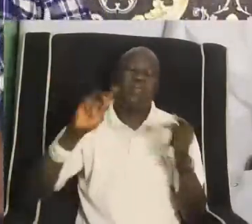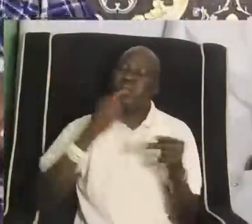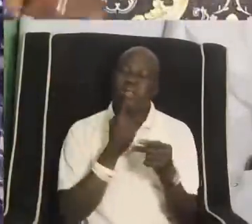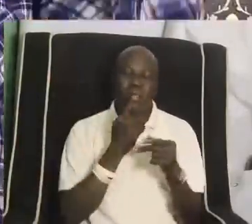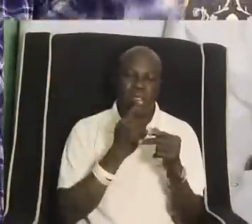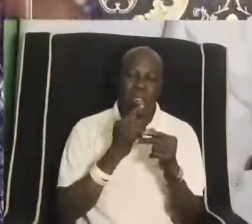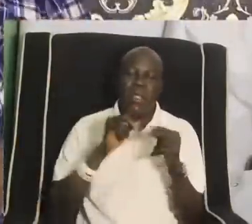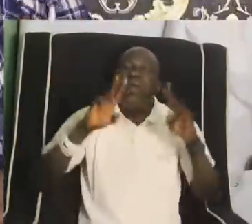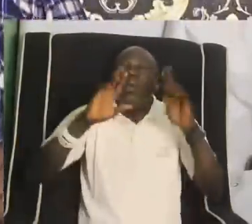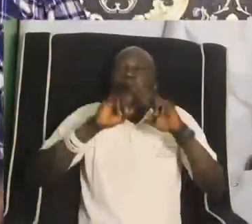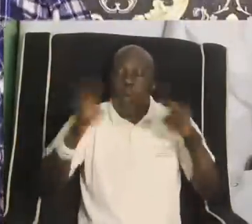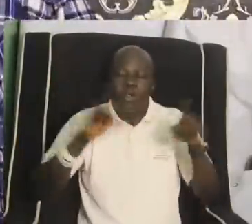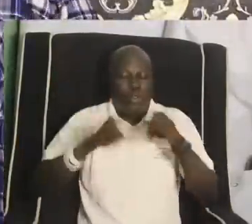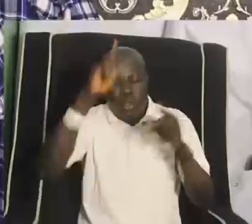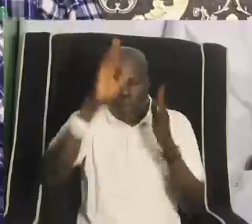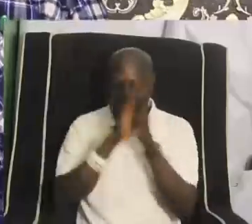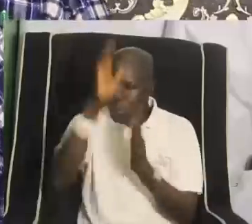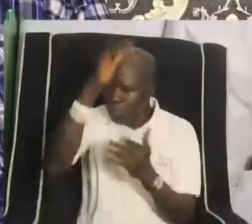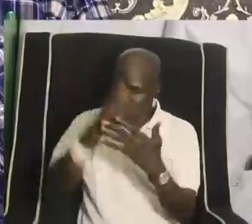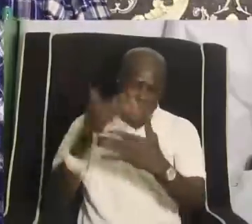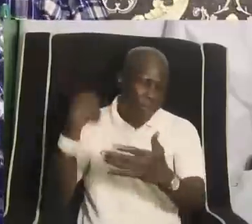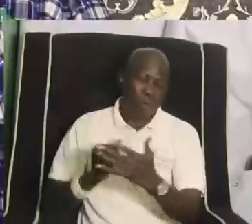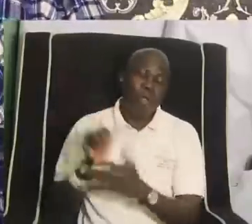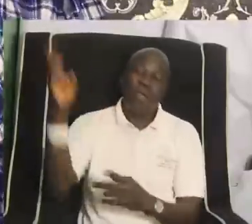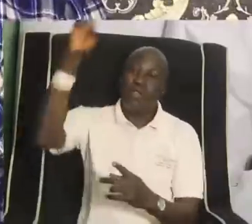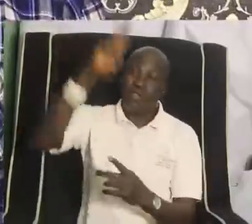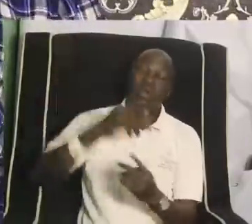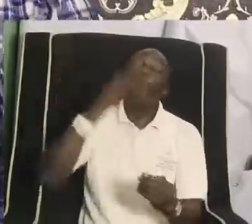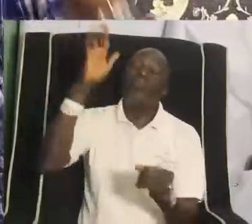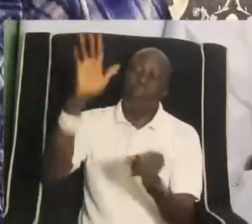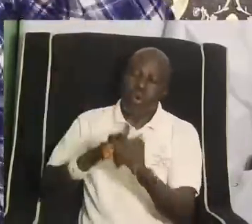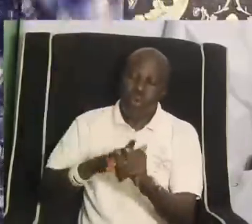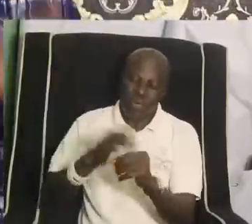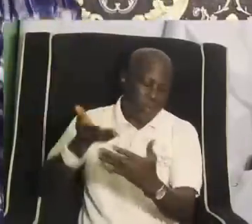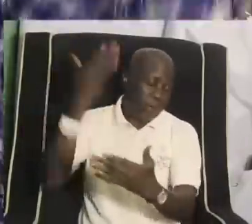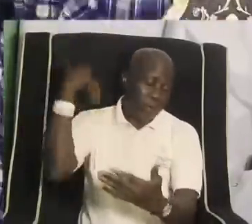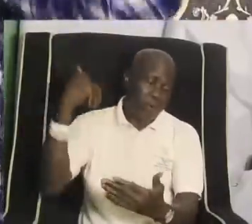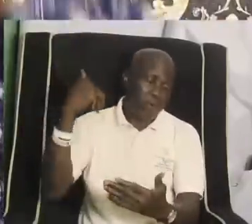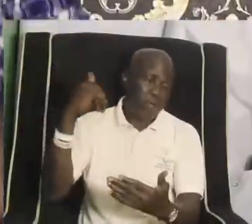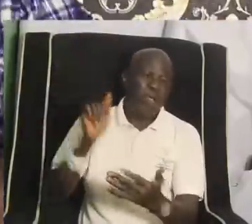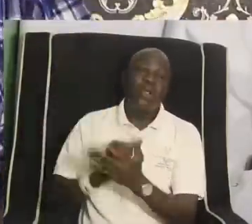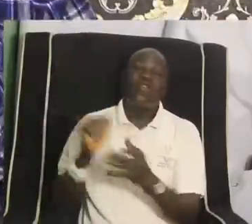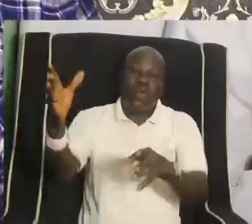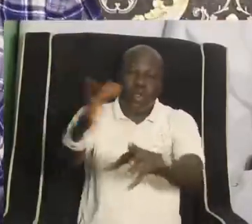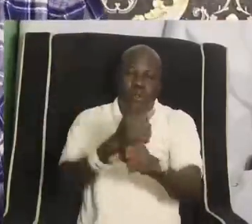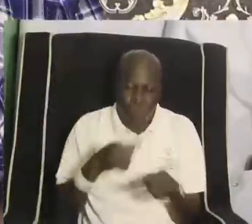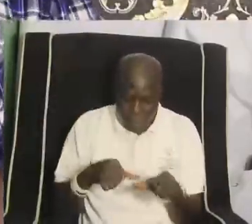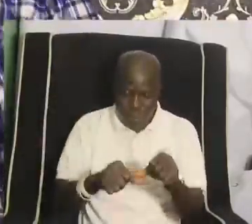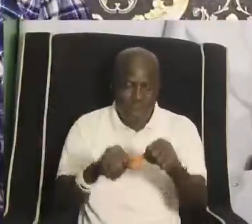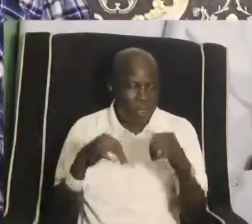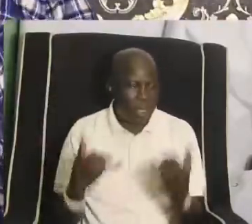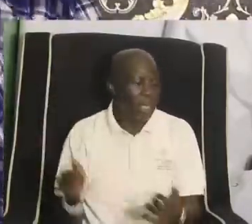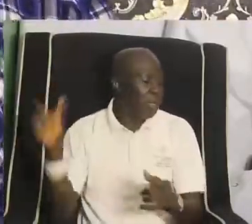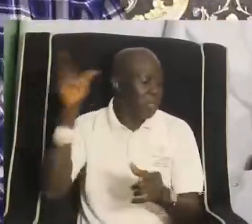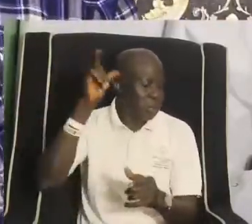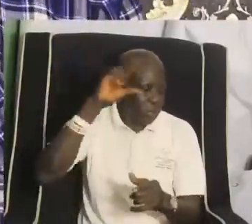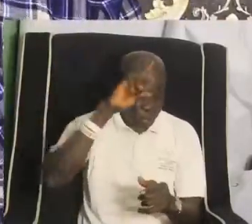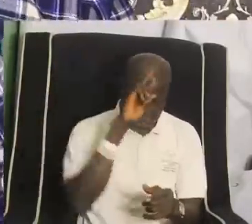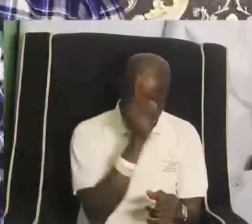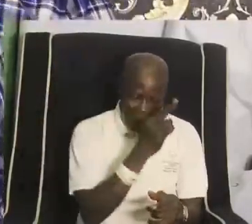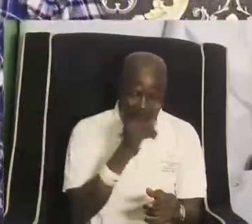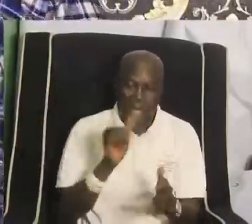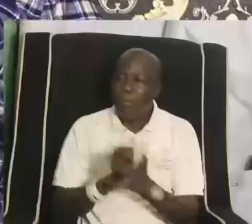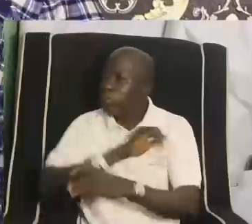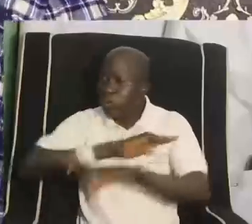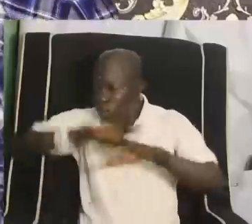3 prayer points. Sugbe ti gba kan be. But you pray one for. Meji ti mo se leri fun. The many two that I promise you. You are tell by. You follow now. Gba mi sa. Listen to me.